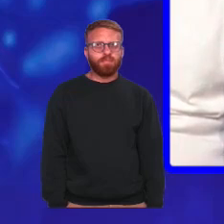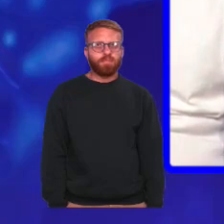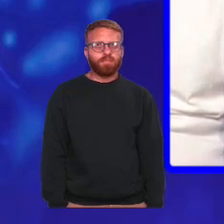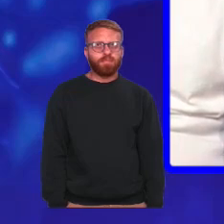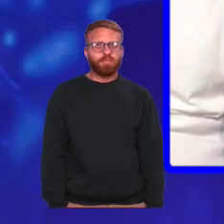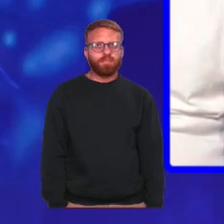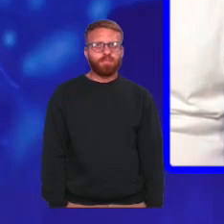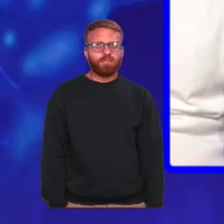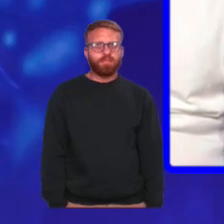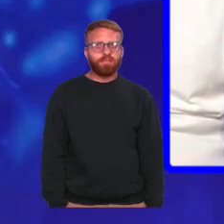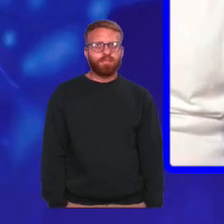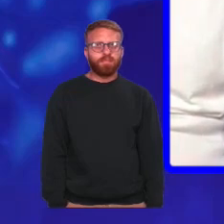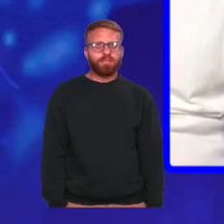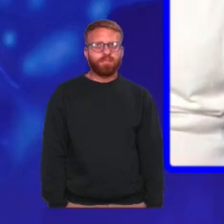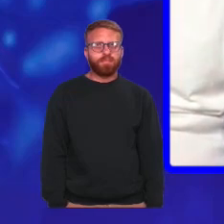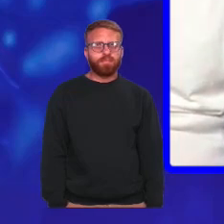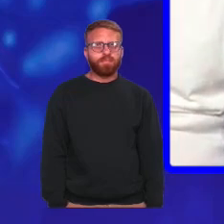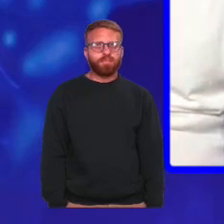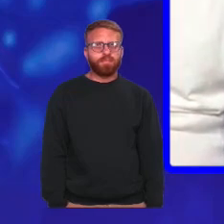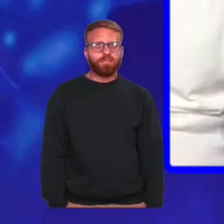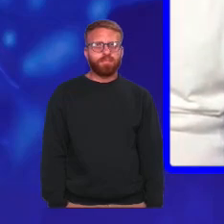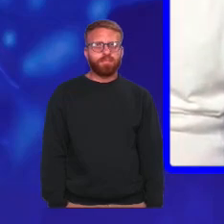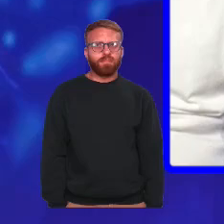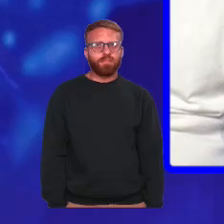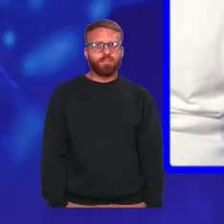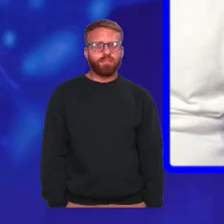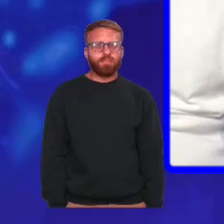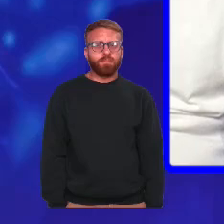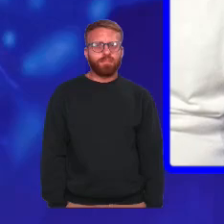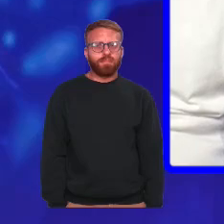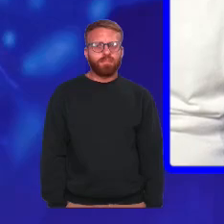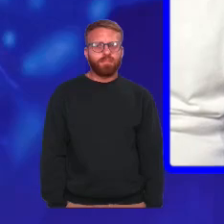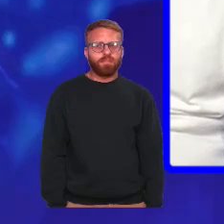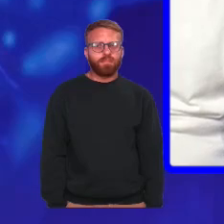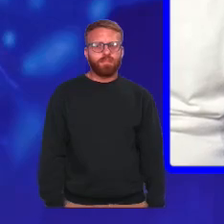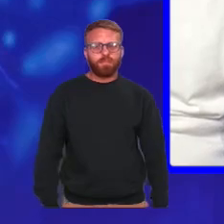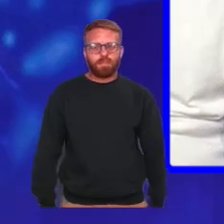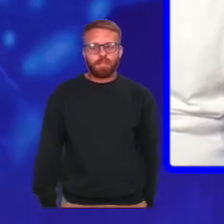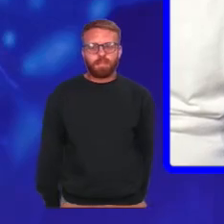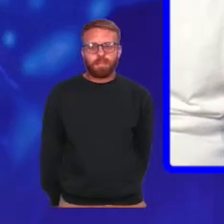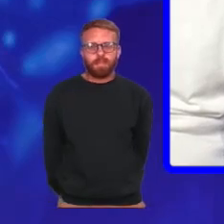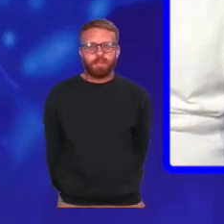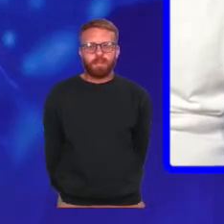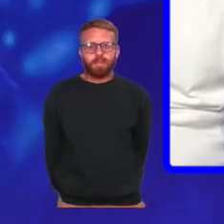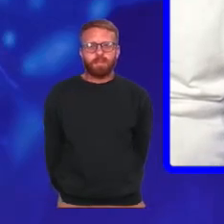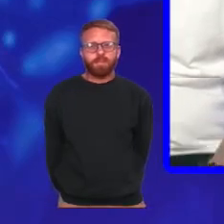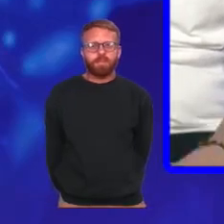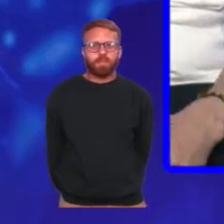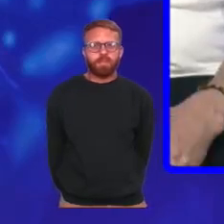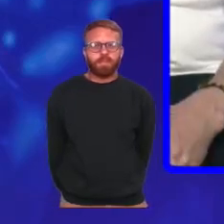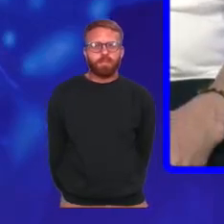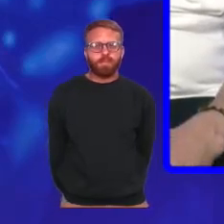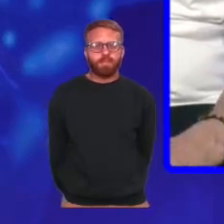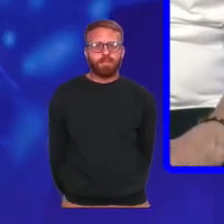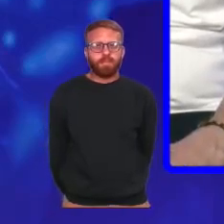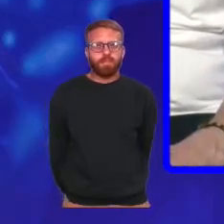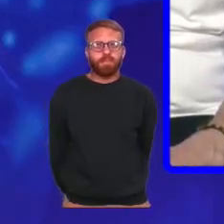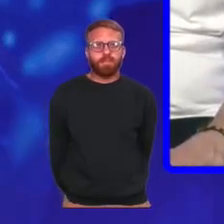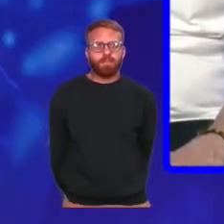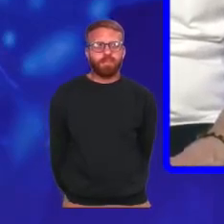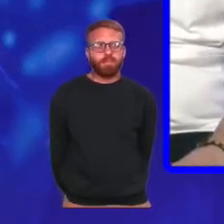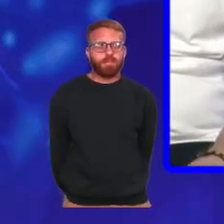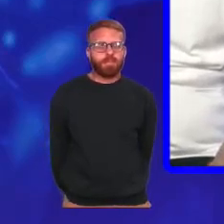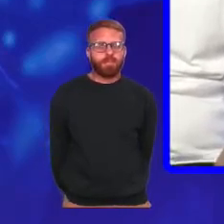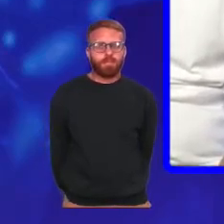someday you will be able to work with them. So the first question is, how Sony works